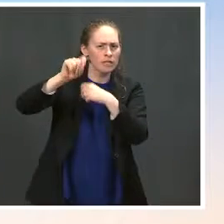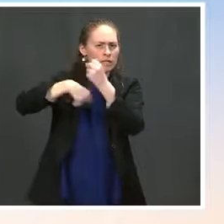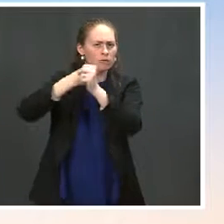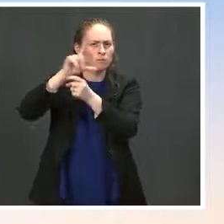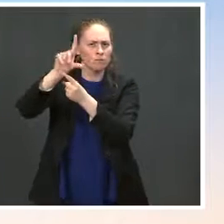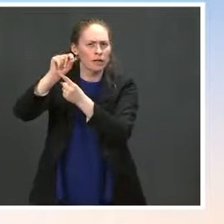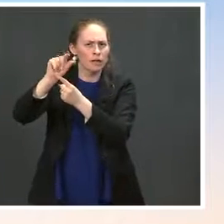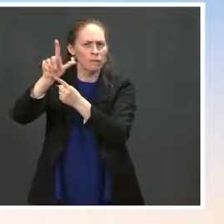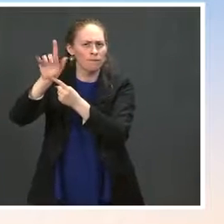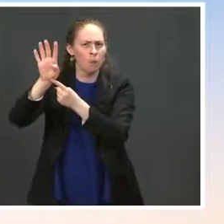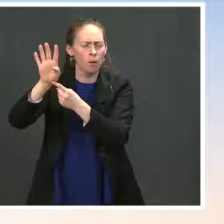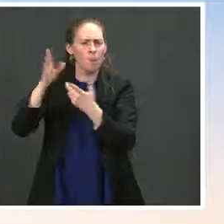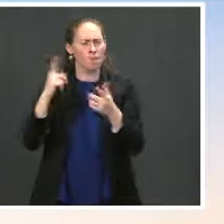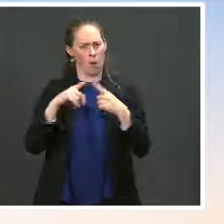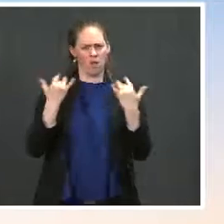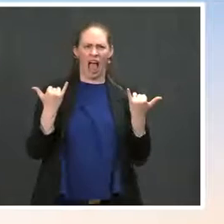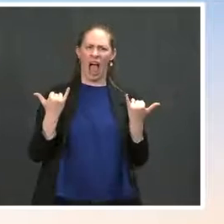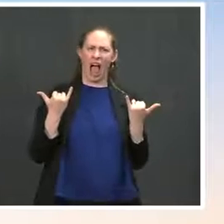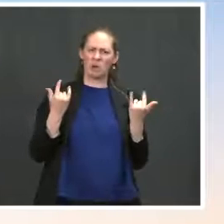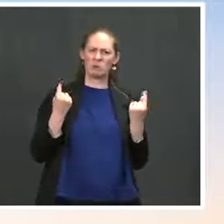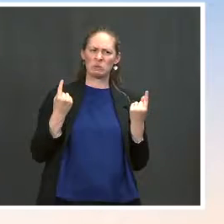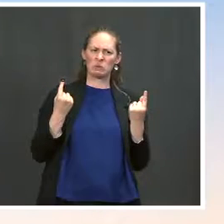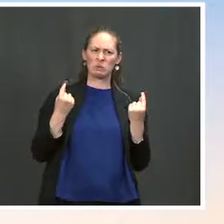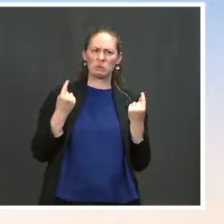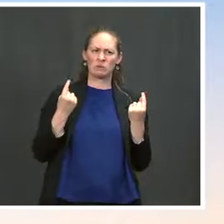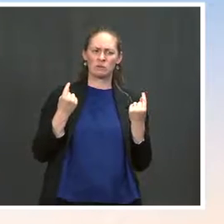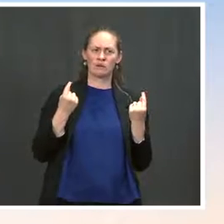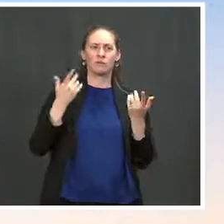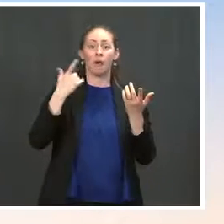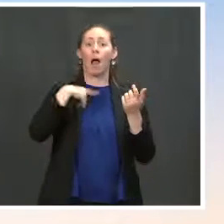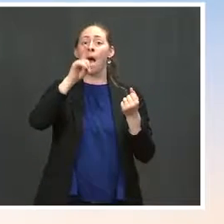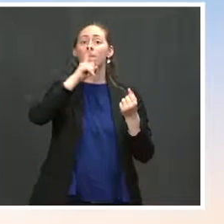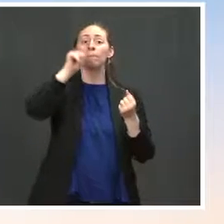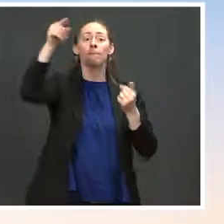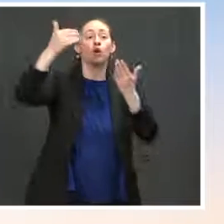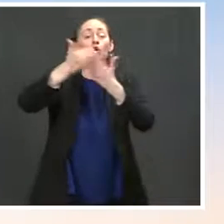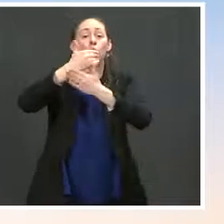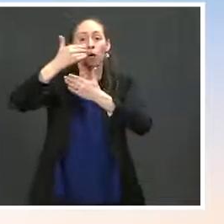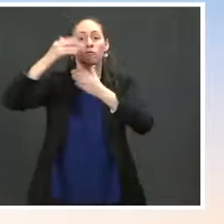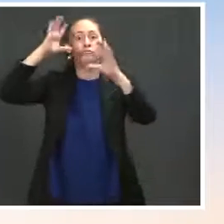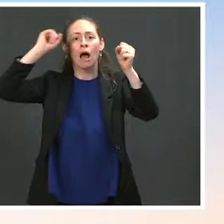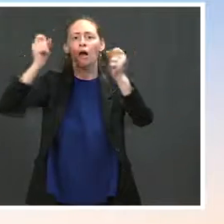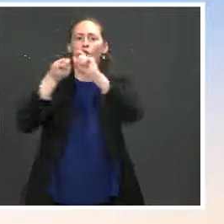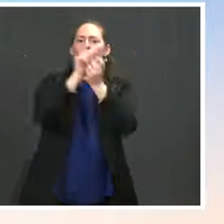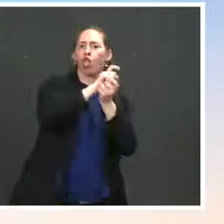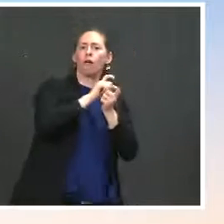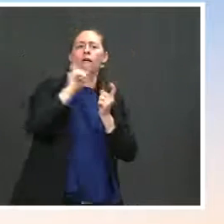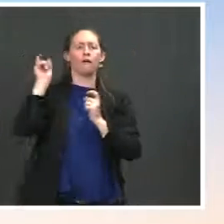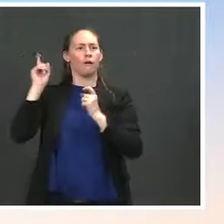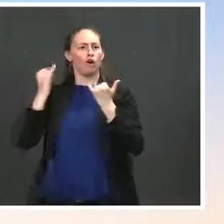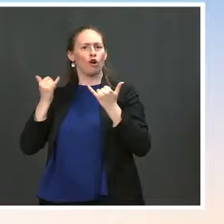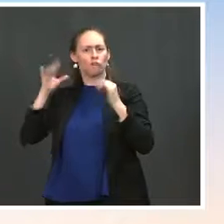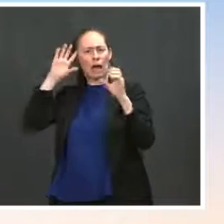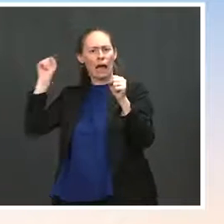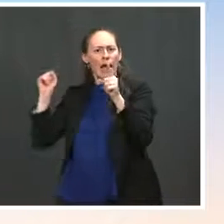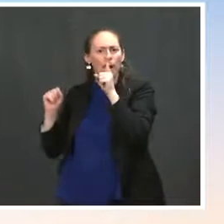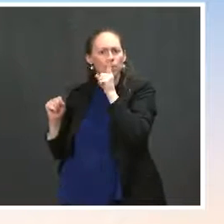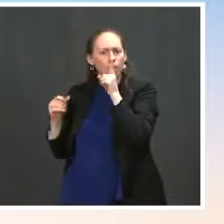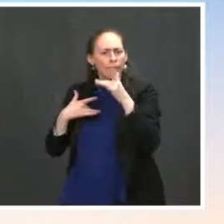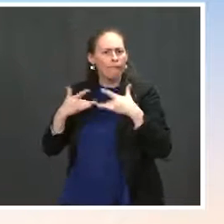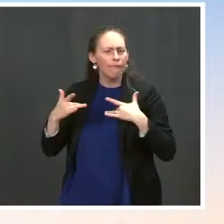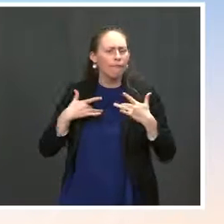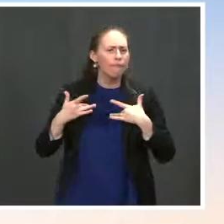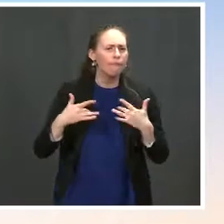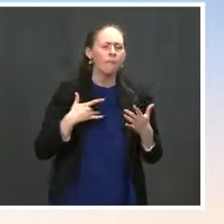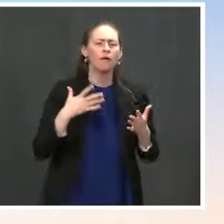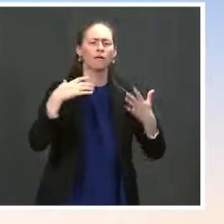with a stroke of the pen can't reverse progress you're trying to make right now? I'll answer that very directly, but I want to begin by pointing out